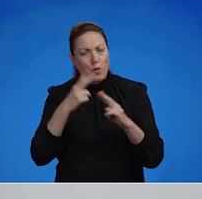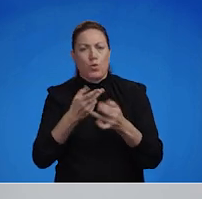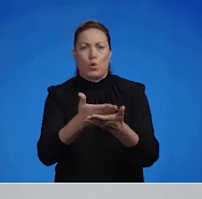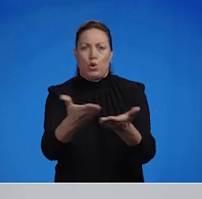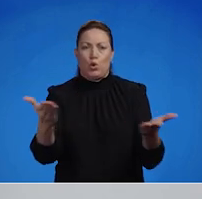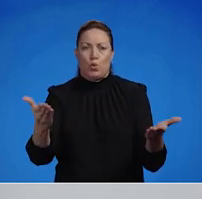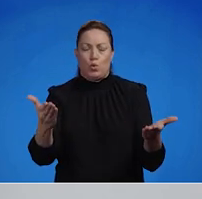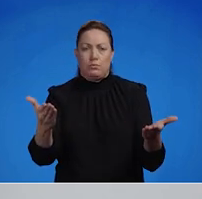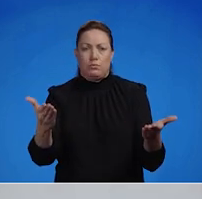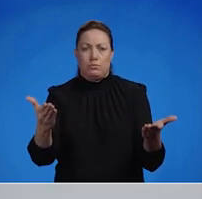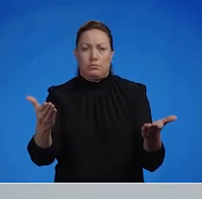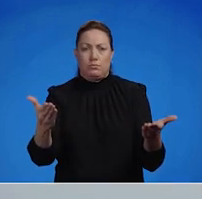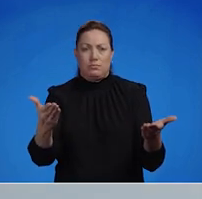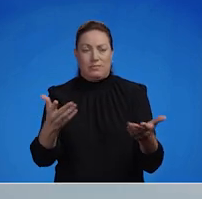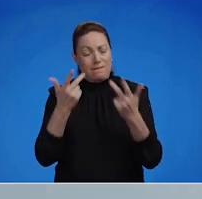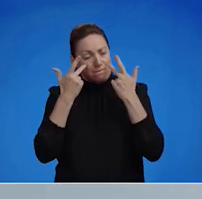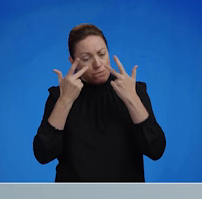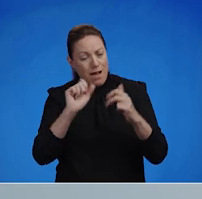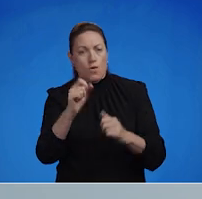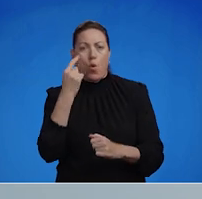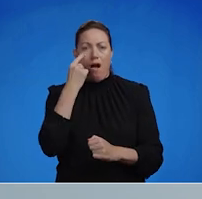in Egypt?